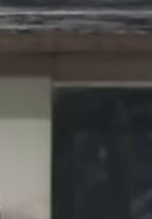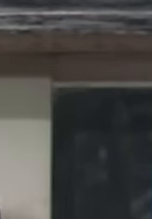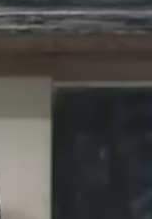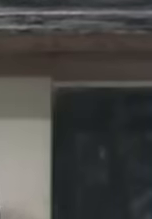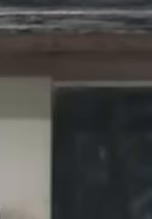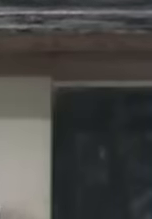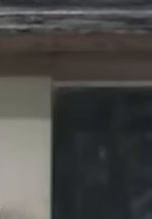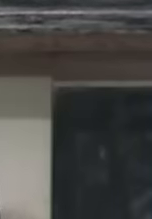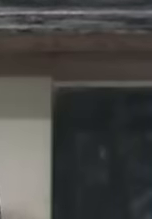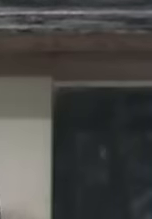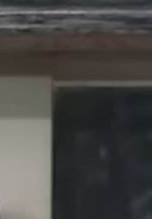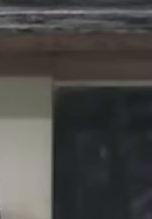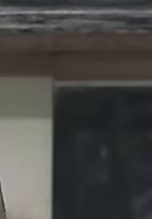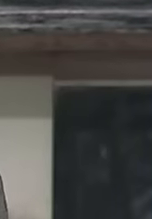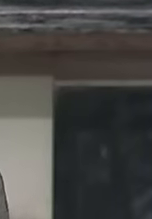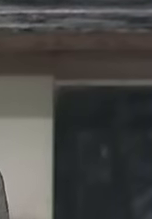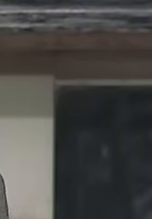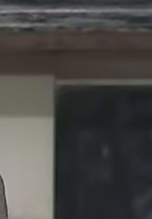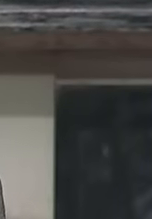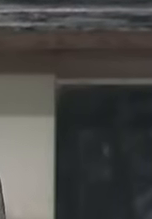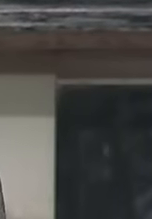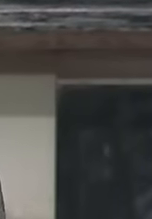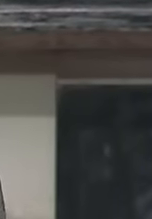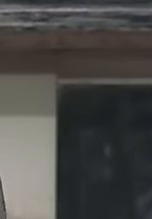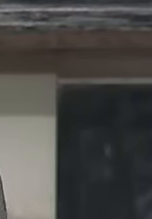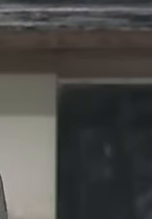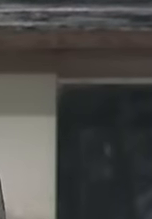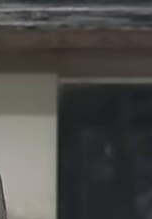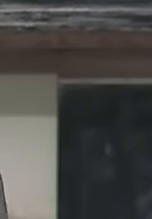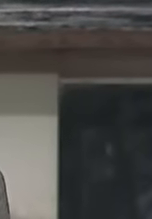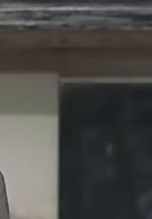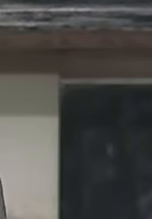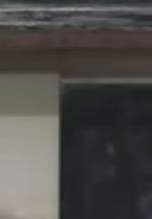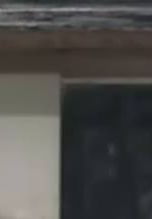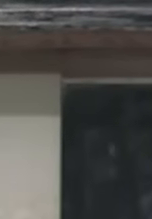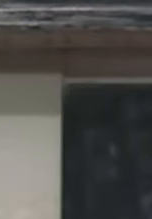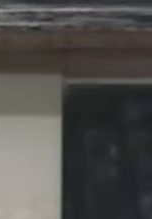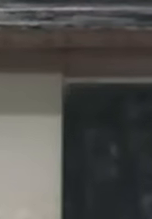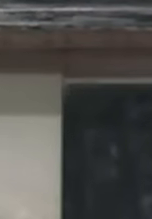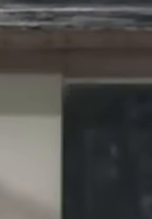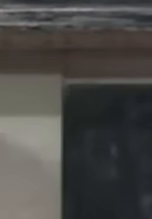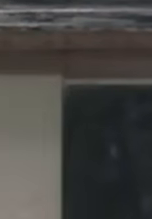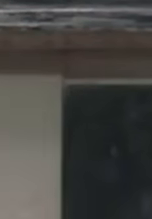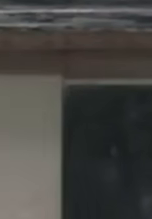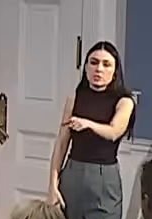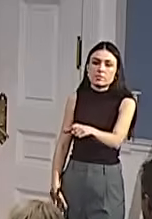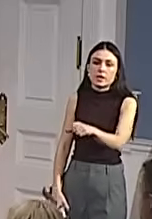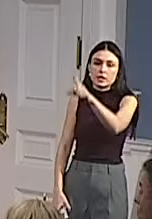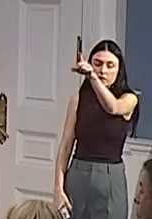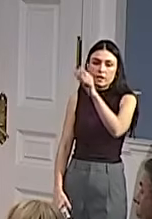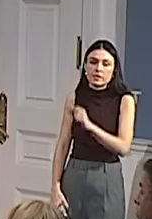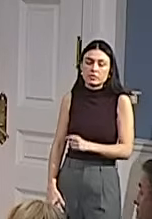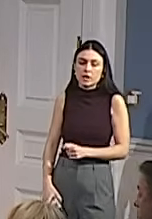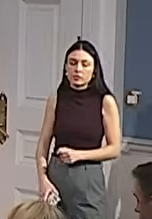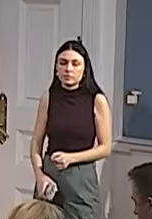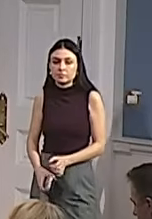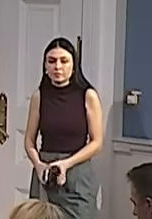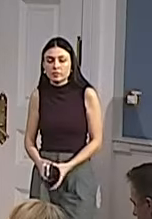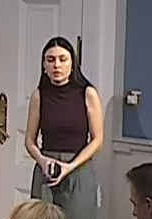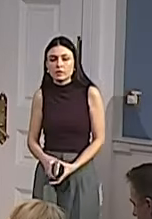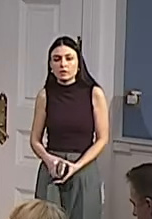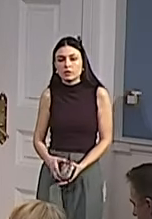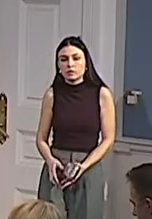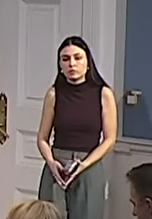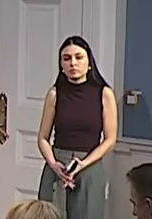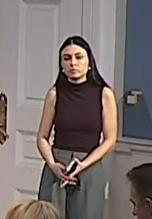I would follow the proper recusal advice. Thank you. Okay, Marsha, right here, and then Craig. So,